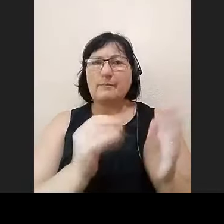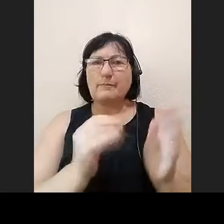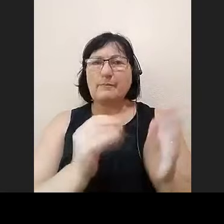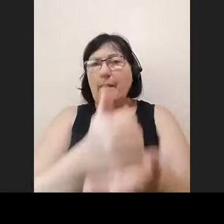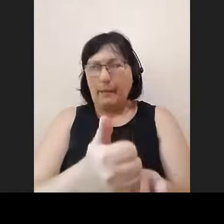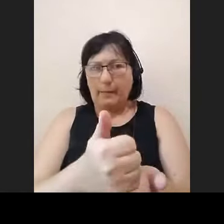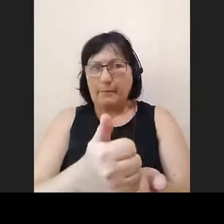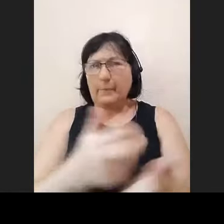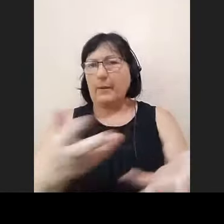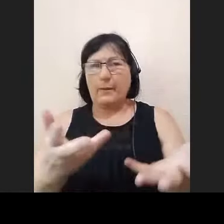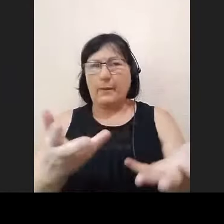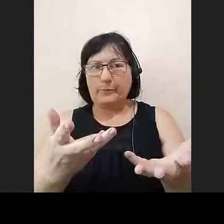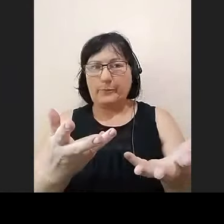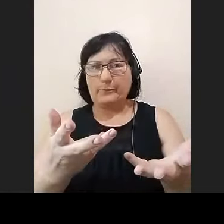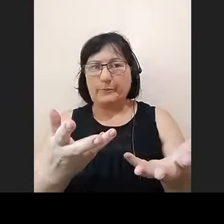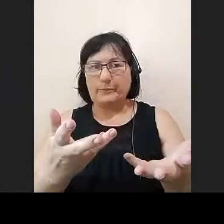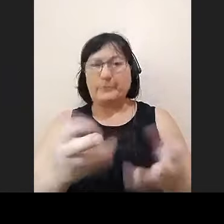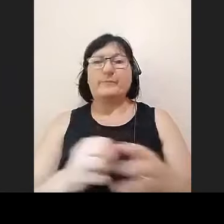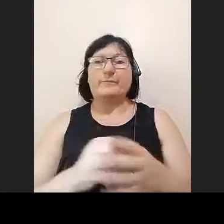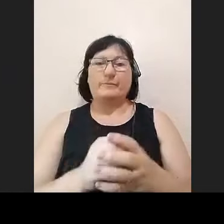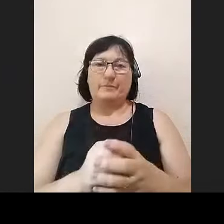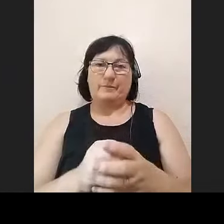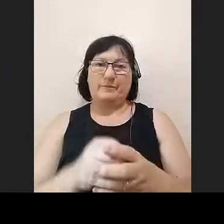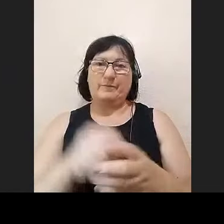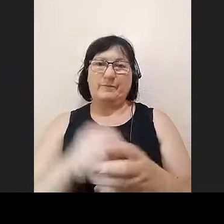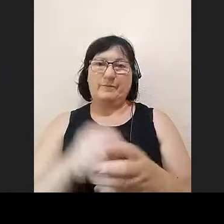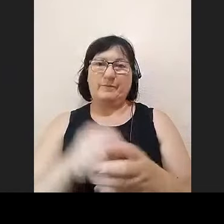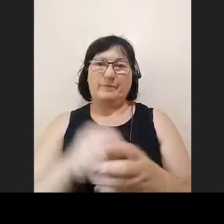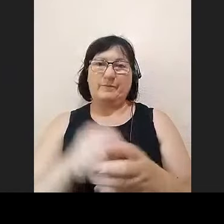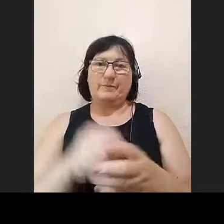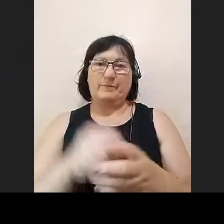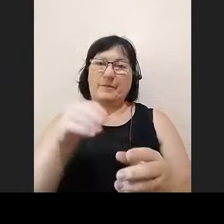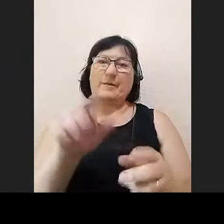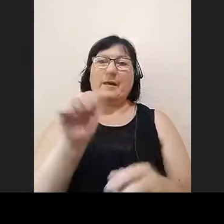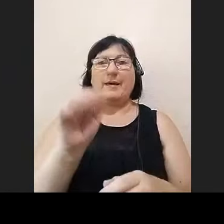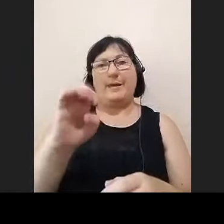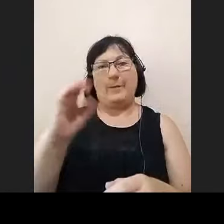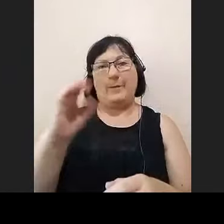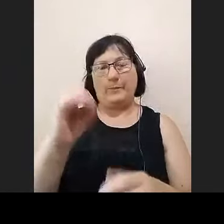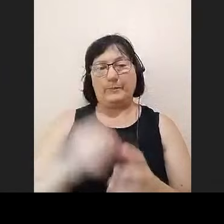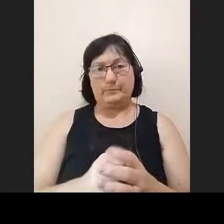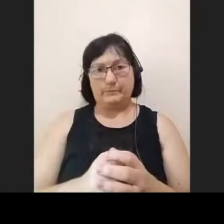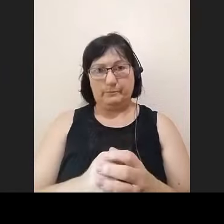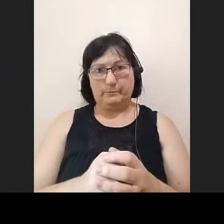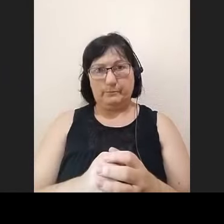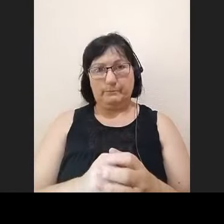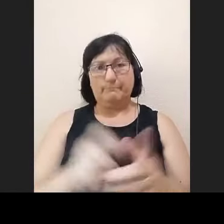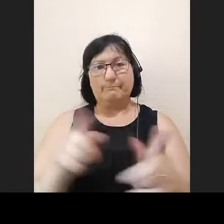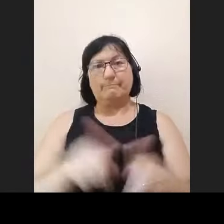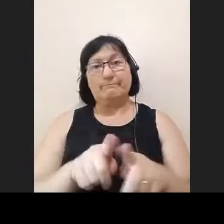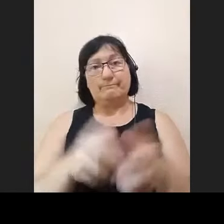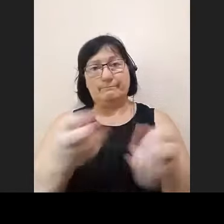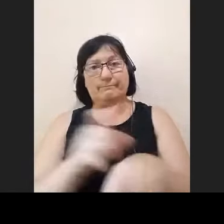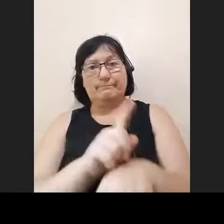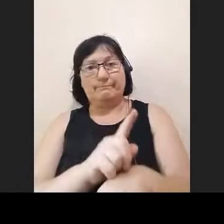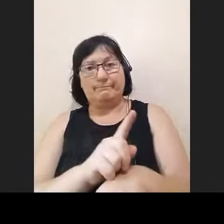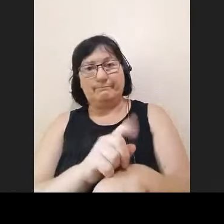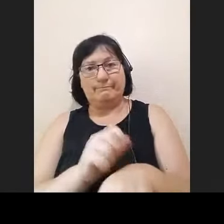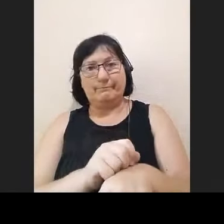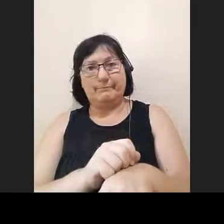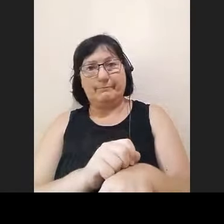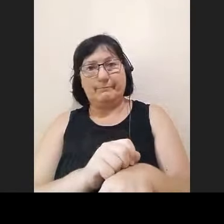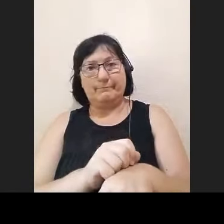SMME arena. You will also be given the opportunity to participate in today's session via the chat